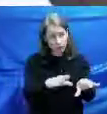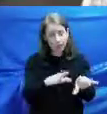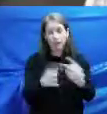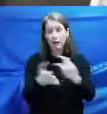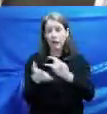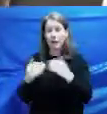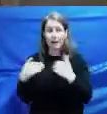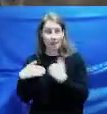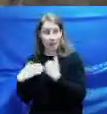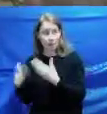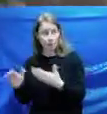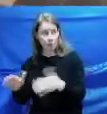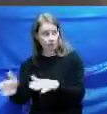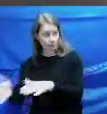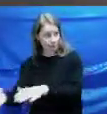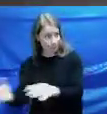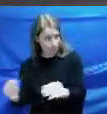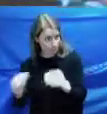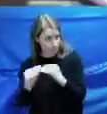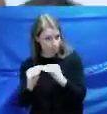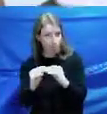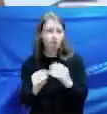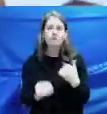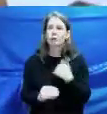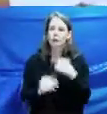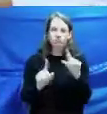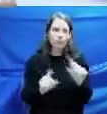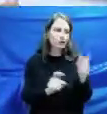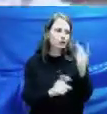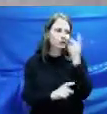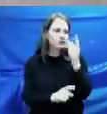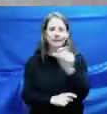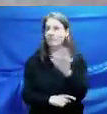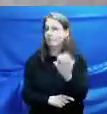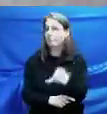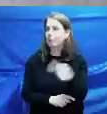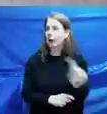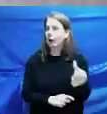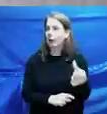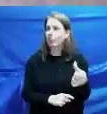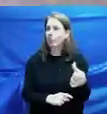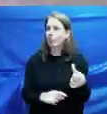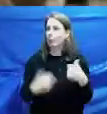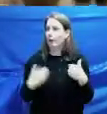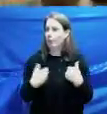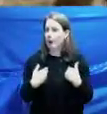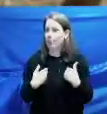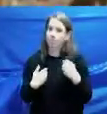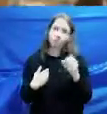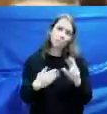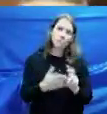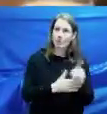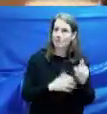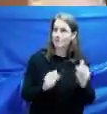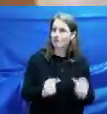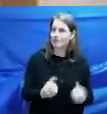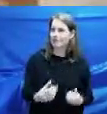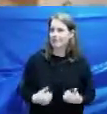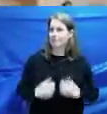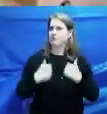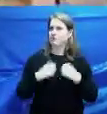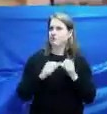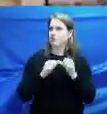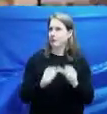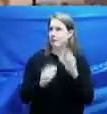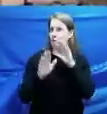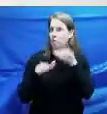well other life in the ocean lives without calcifying organisms. I found out that coral